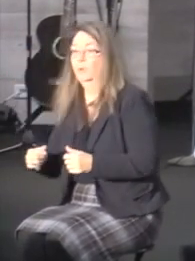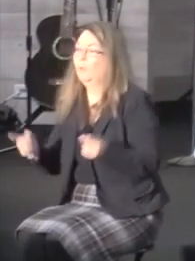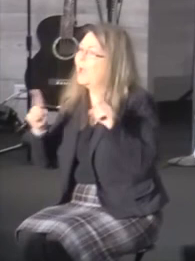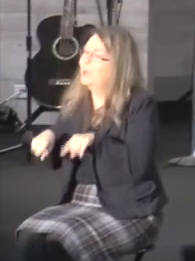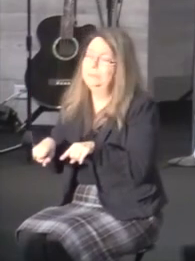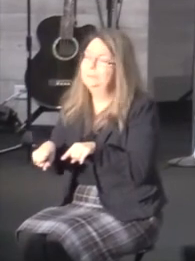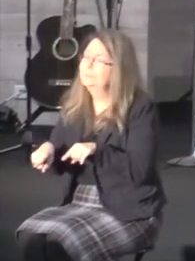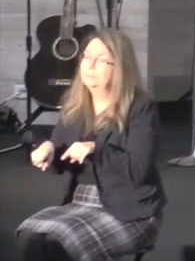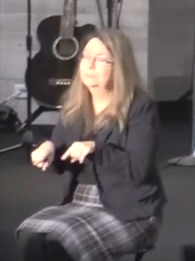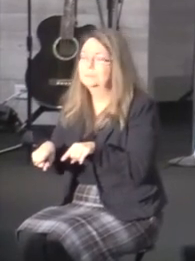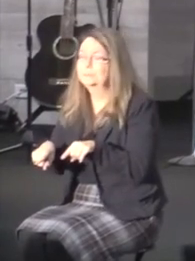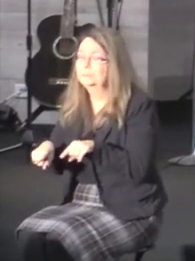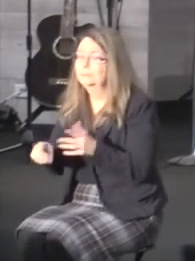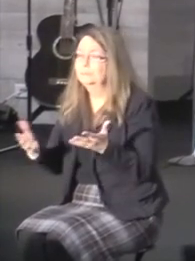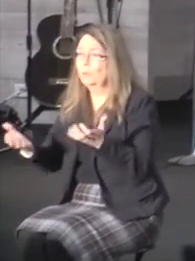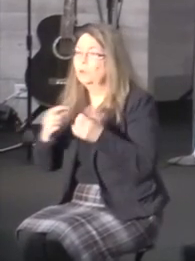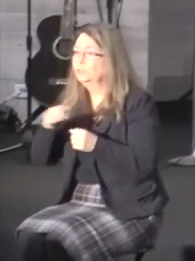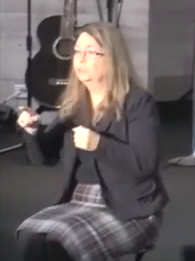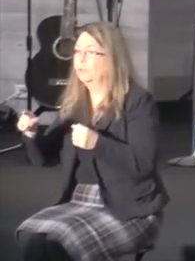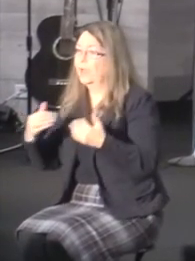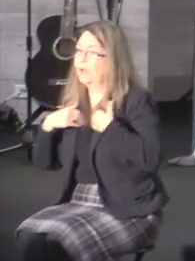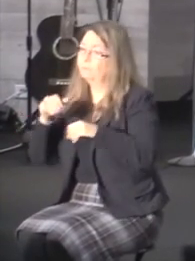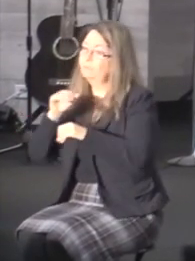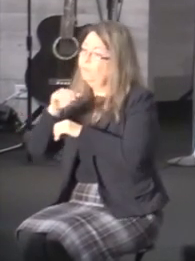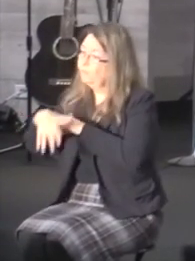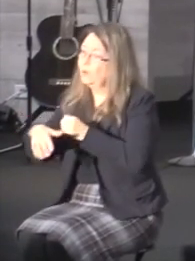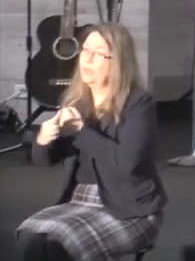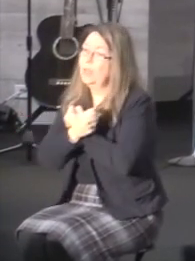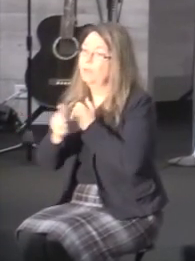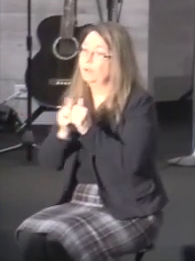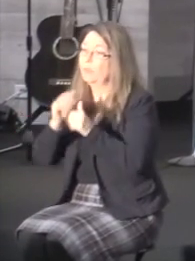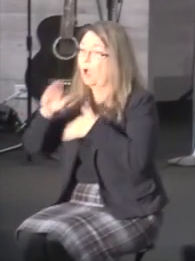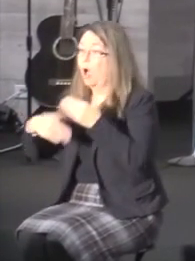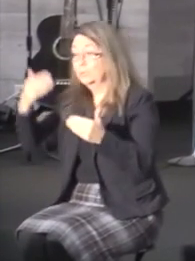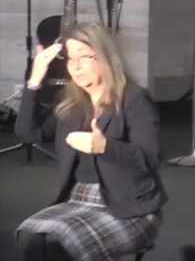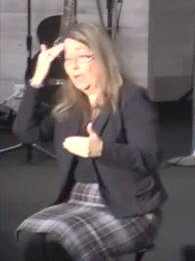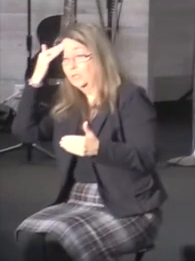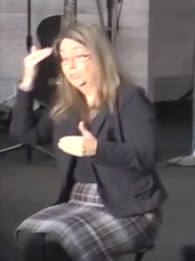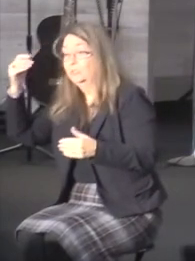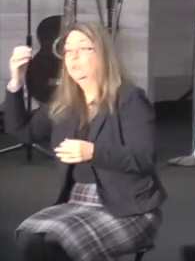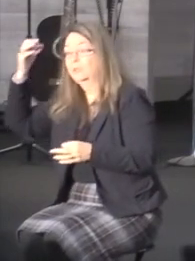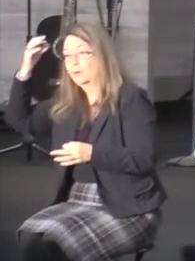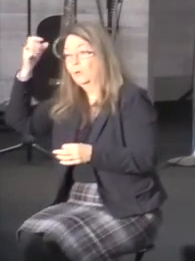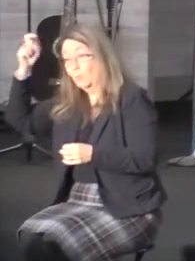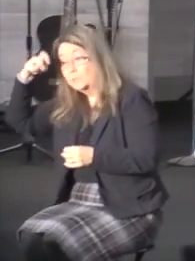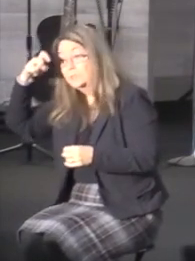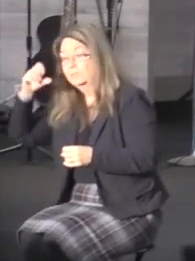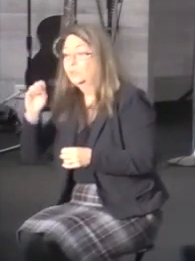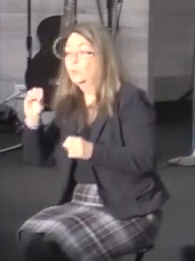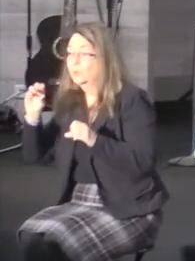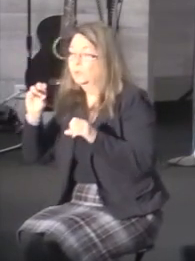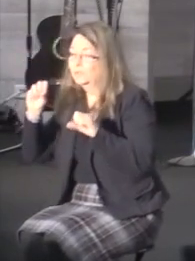he goes on to say. He says, I want you to abound in love more and more with all knowledge and discernment so that you may approve what is excellent.